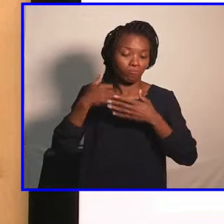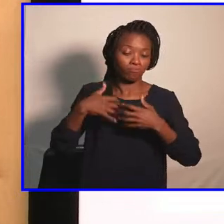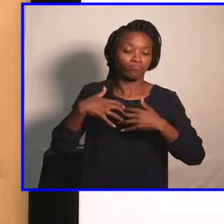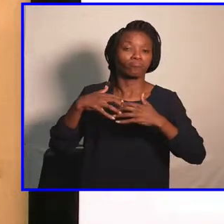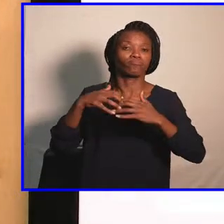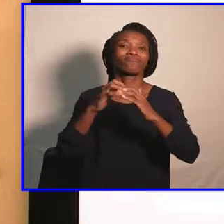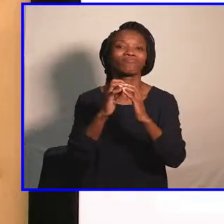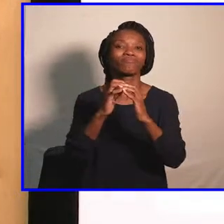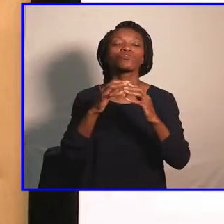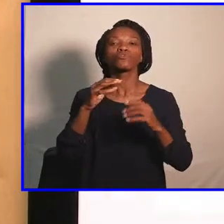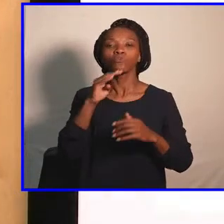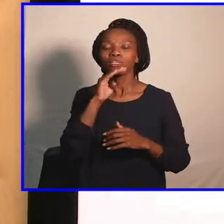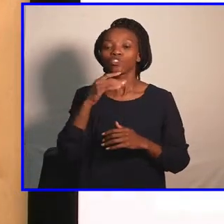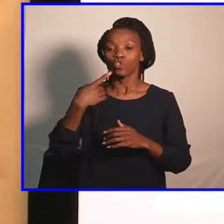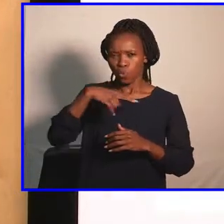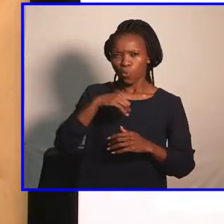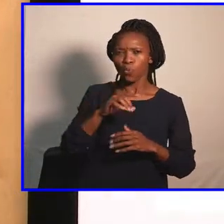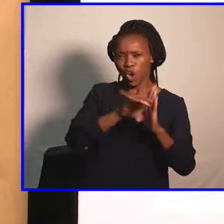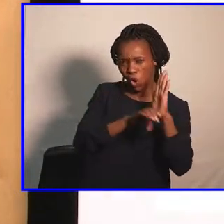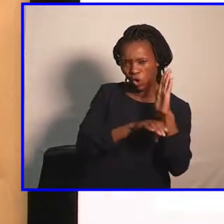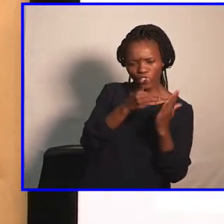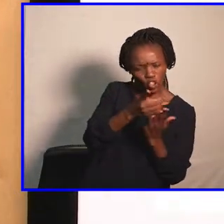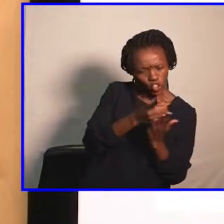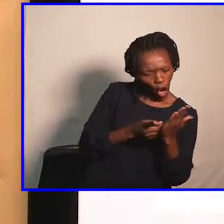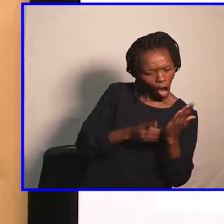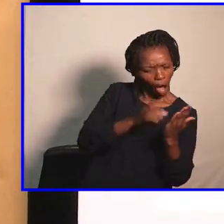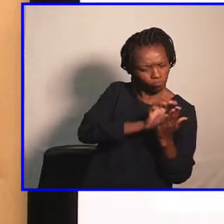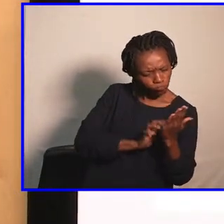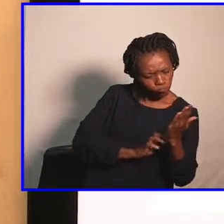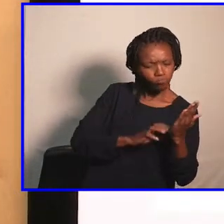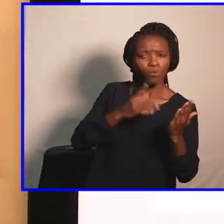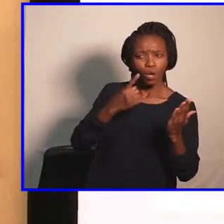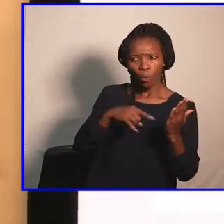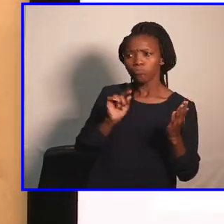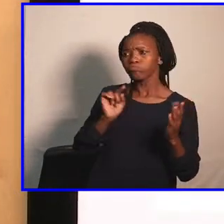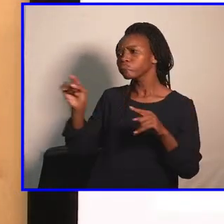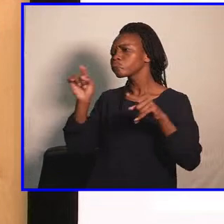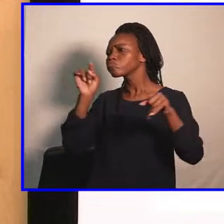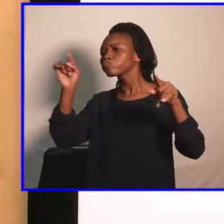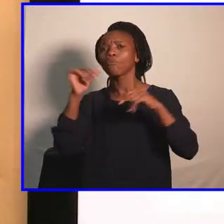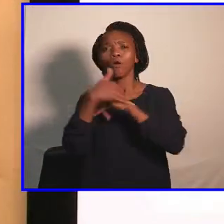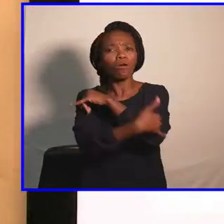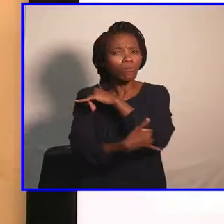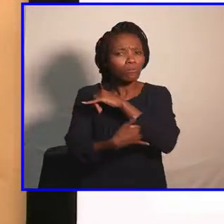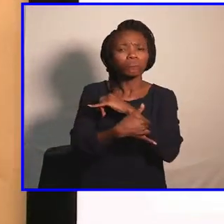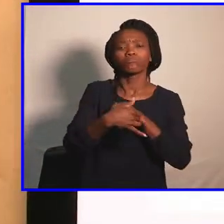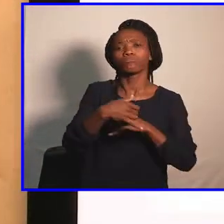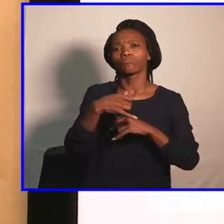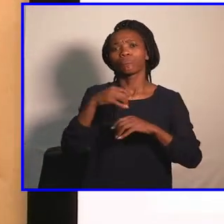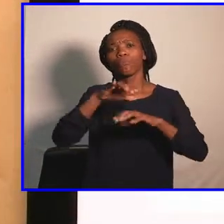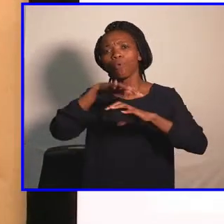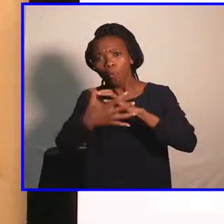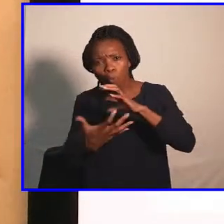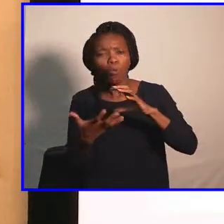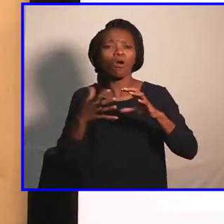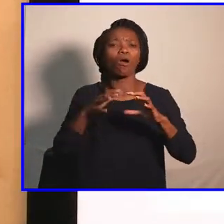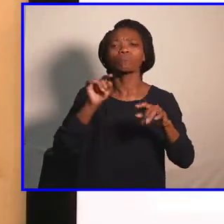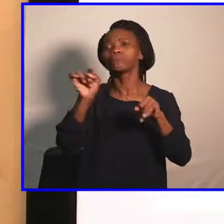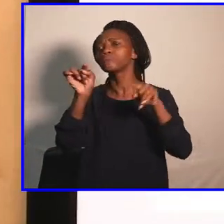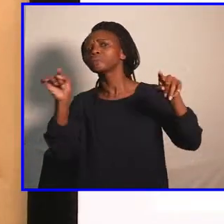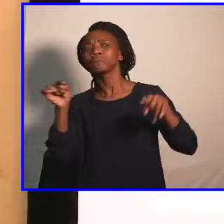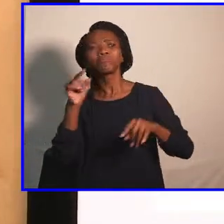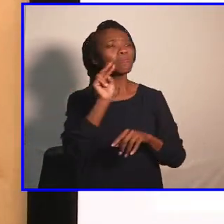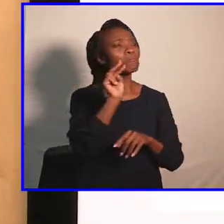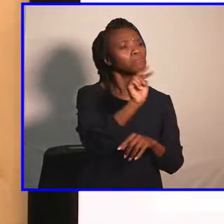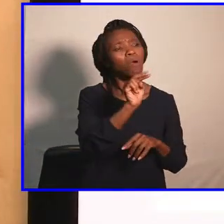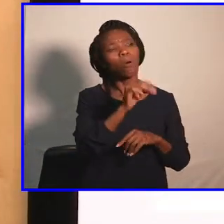like as we drafted our own constitution, we went around the world to see what other